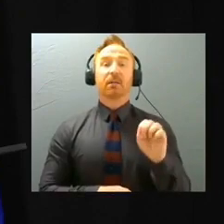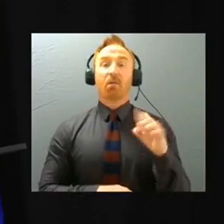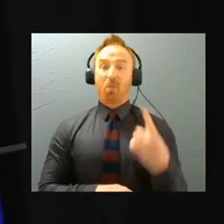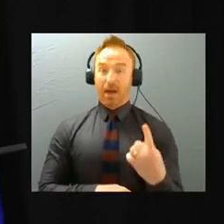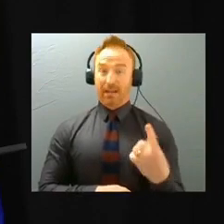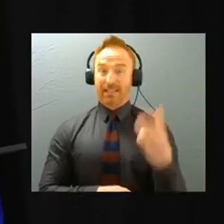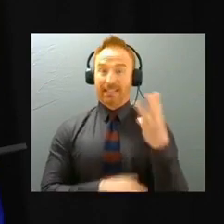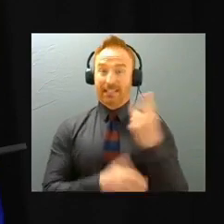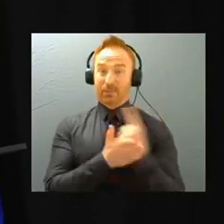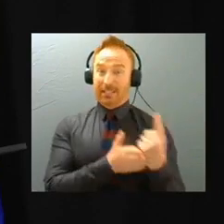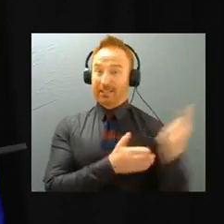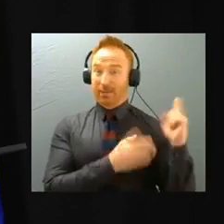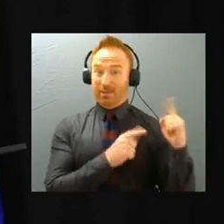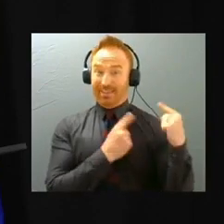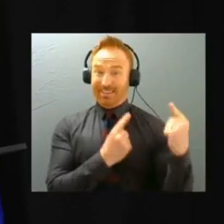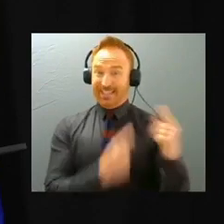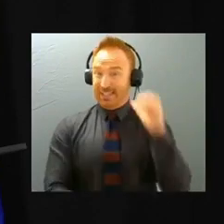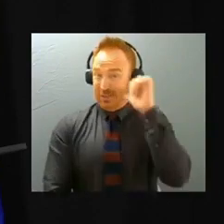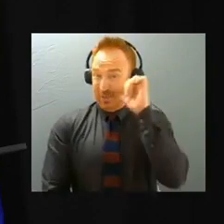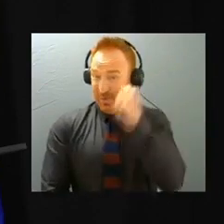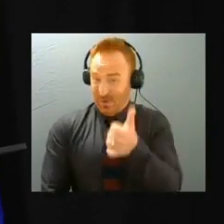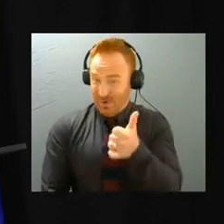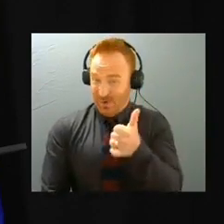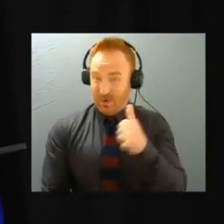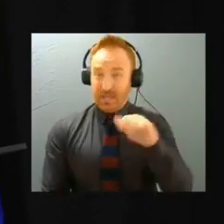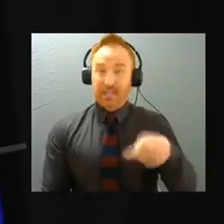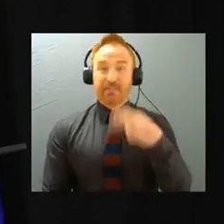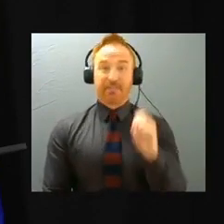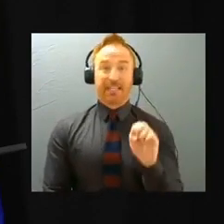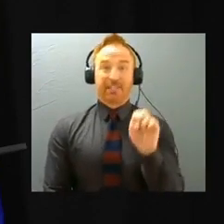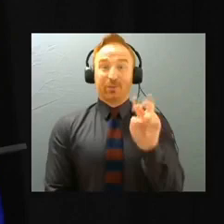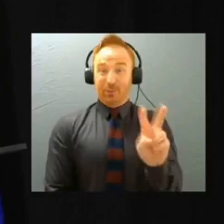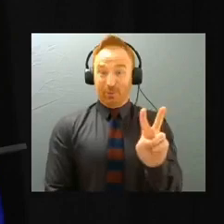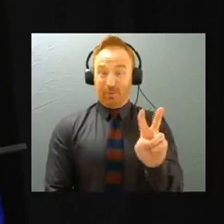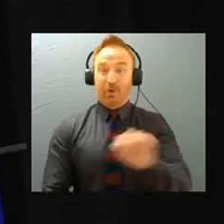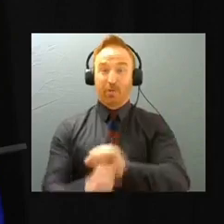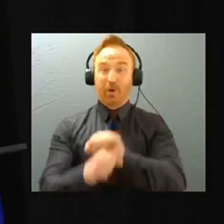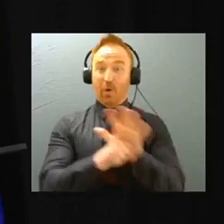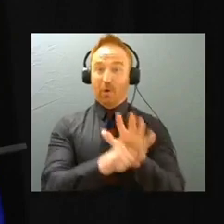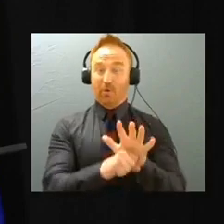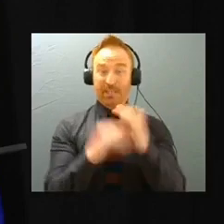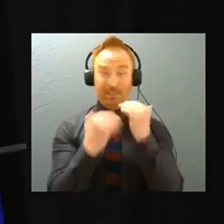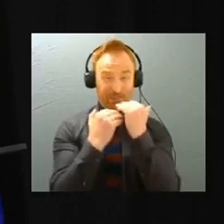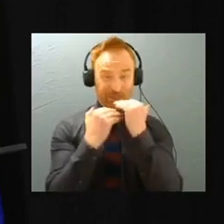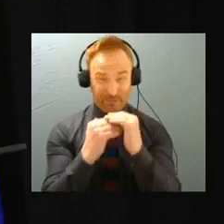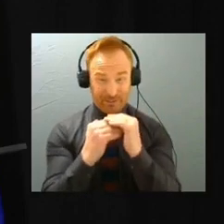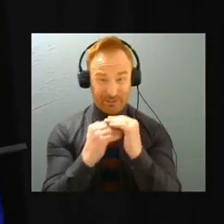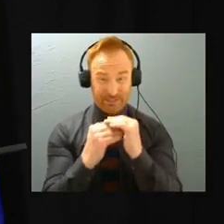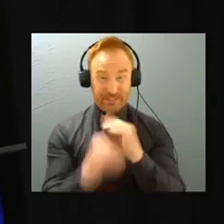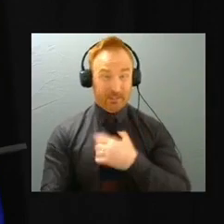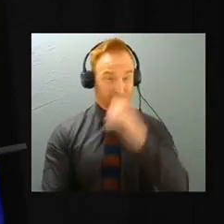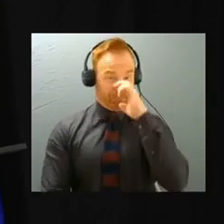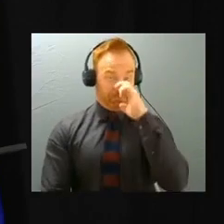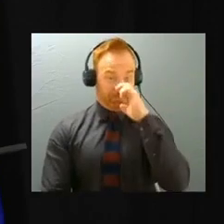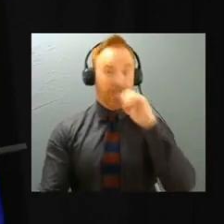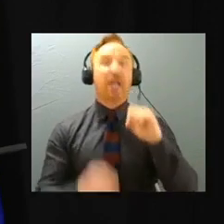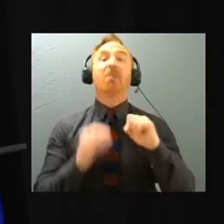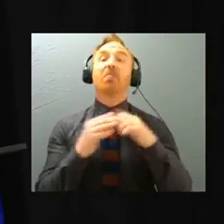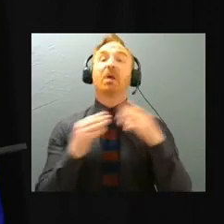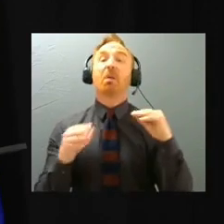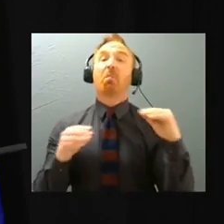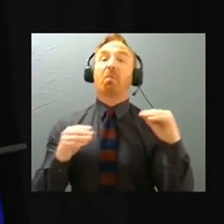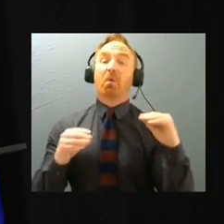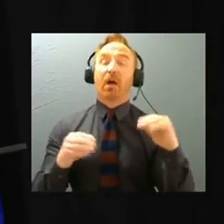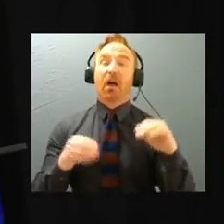our Path Forward plan for lifting COVID-19 restrictions. This marks a significant milestone following a great deal